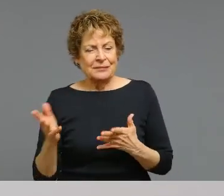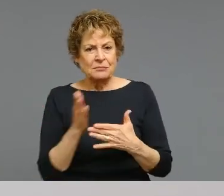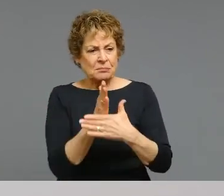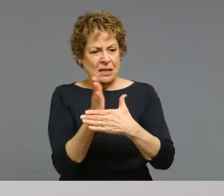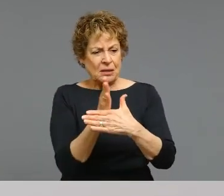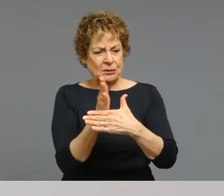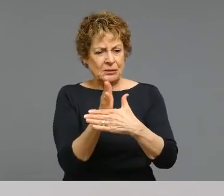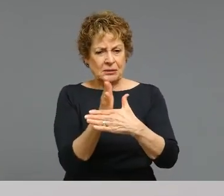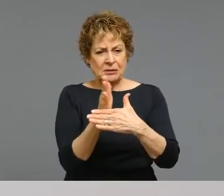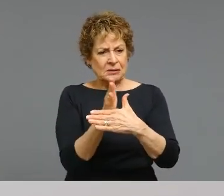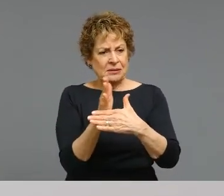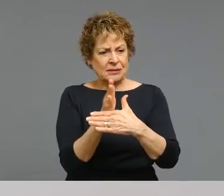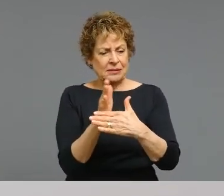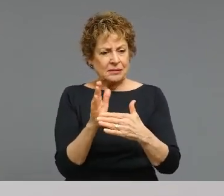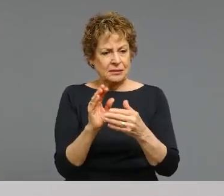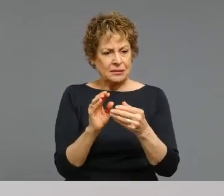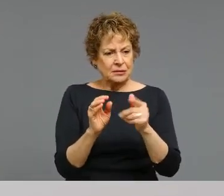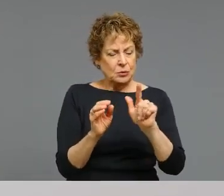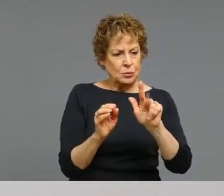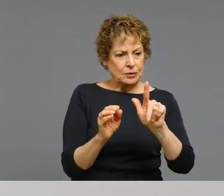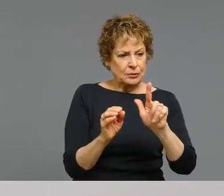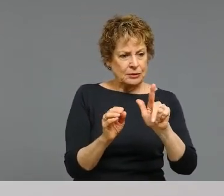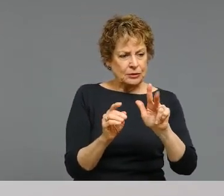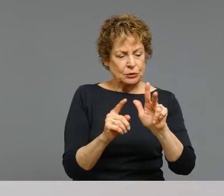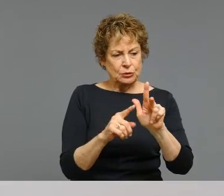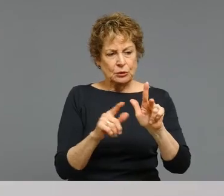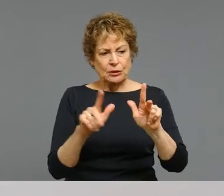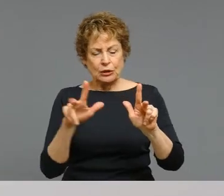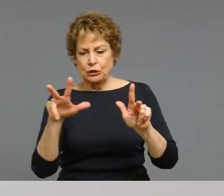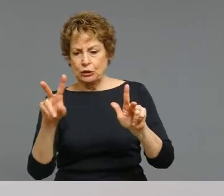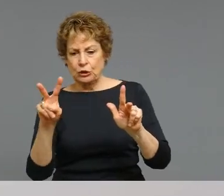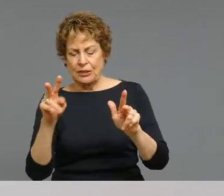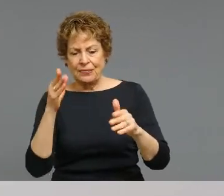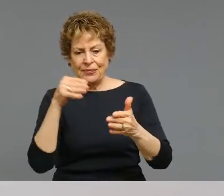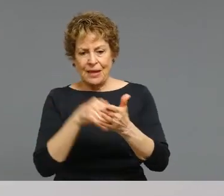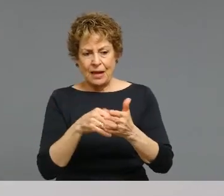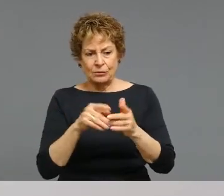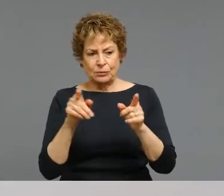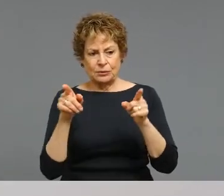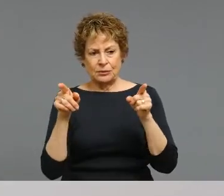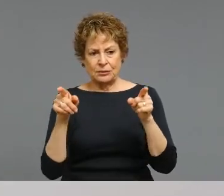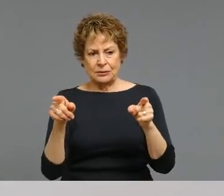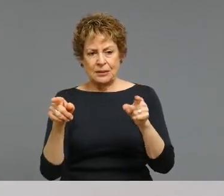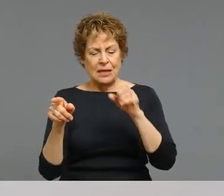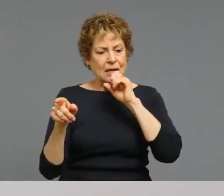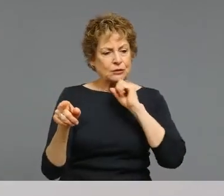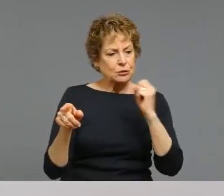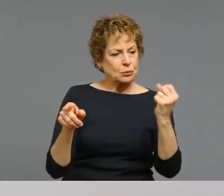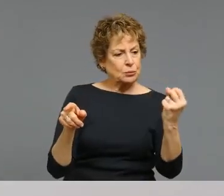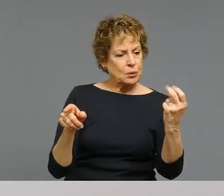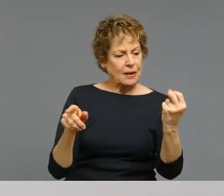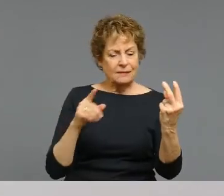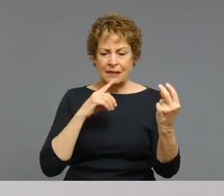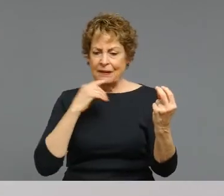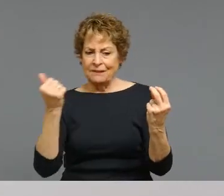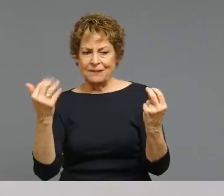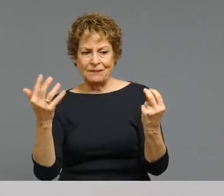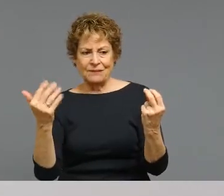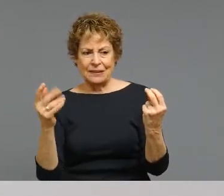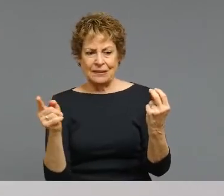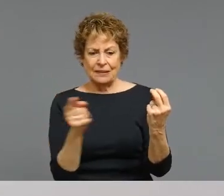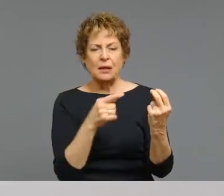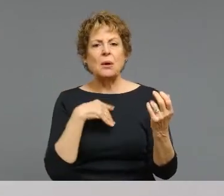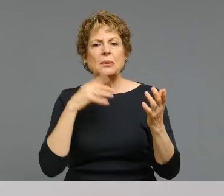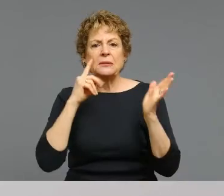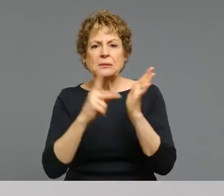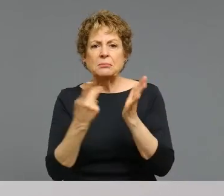or 32,000 people between 12 and 18 had been vaccinated. But we'll double check for you. Or